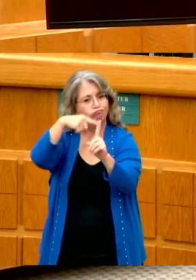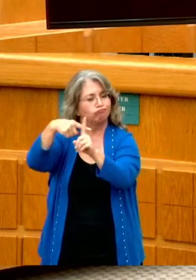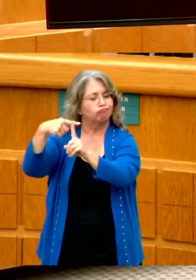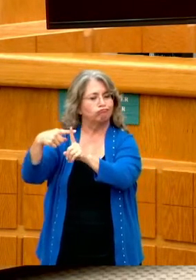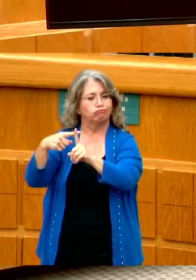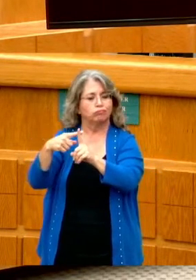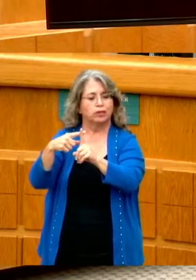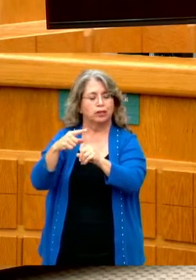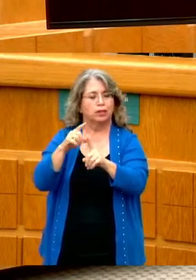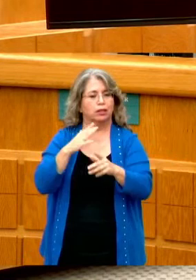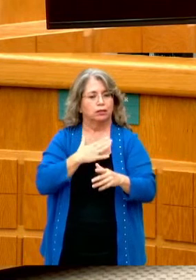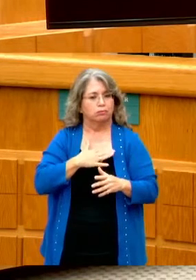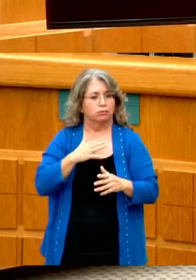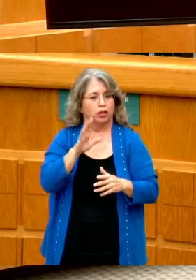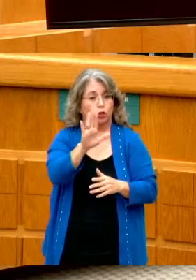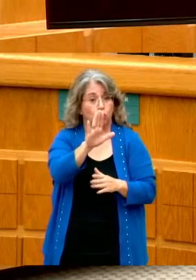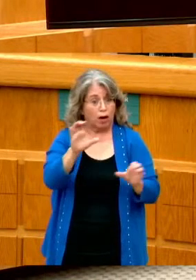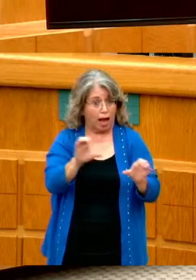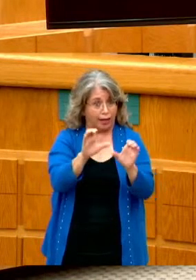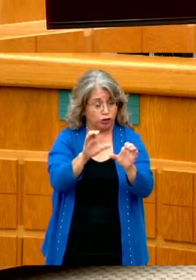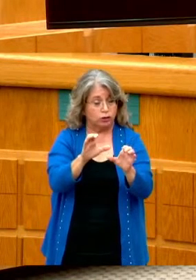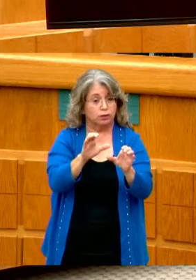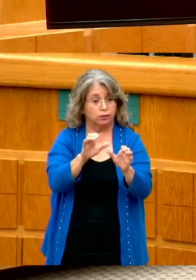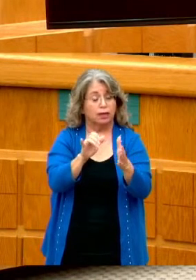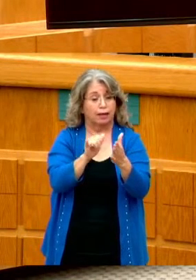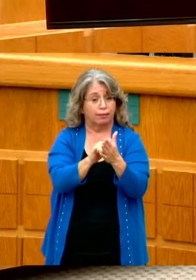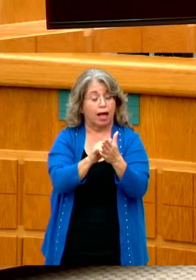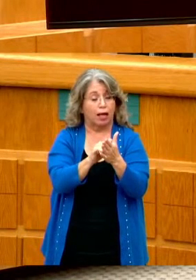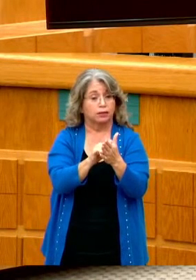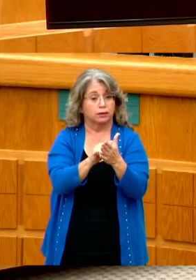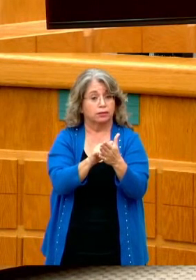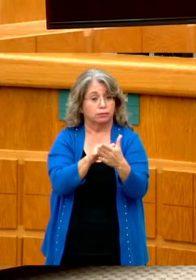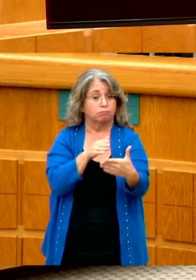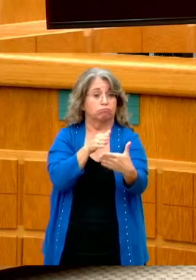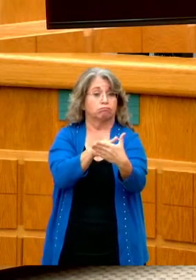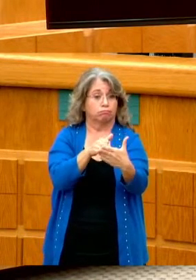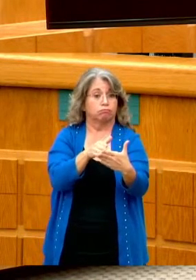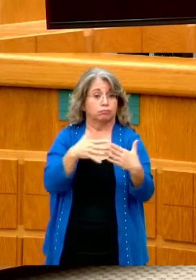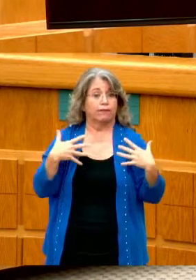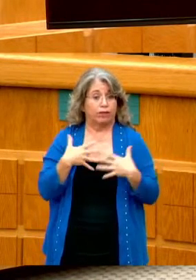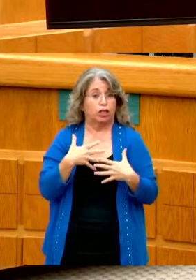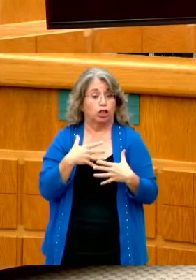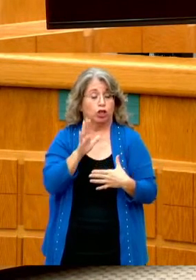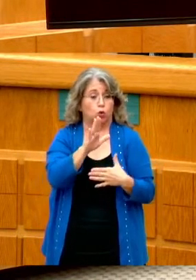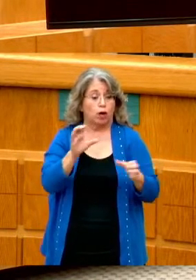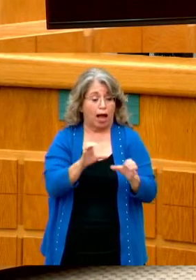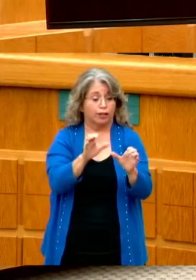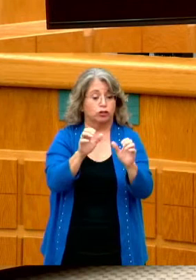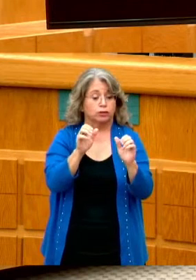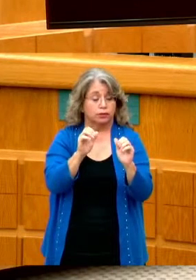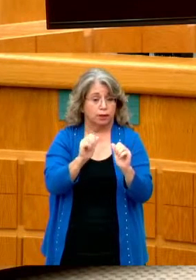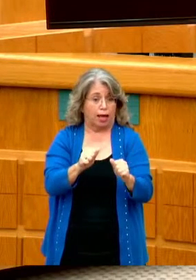your action is the antidote to fear. Let me say that again. Your action is the antidote to fear. And so I'm going to ask